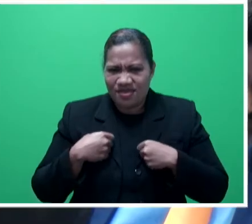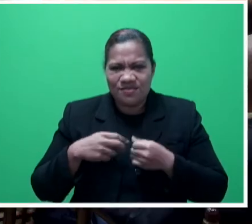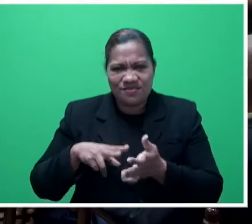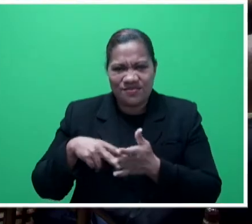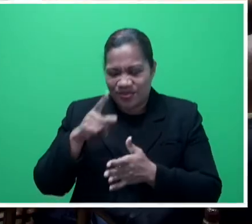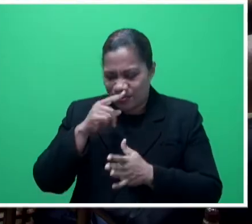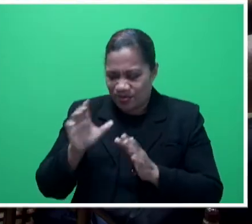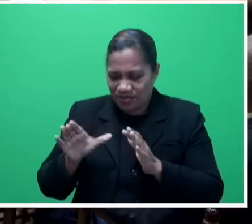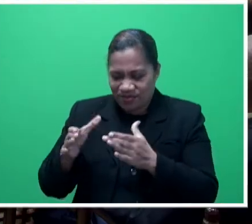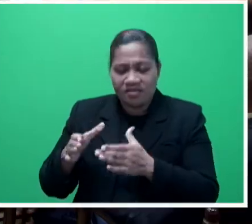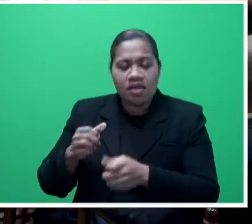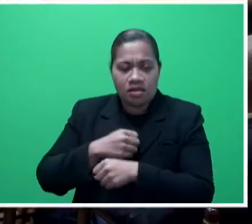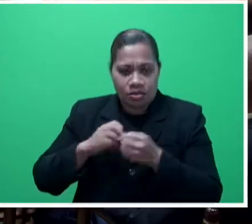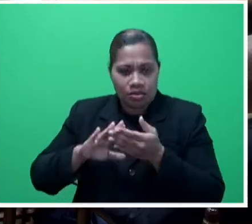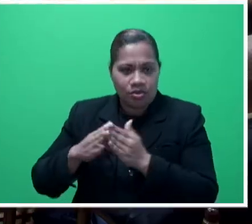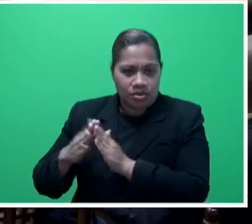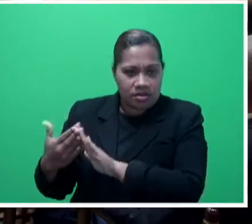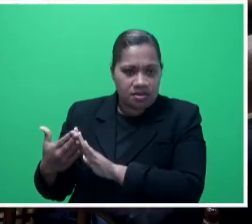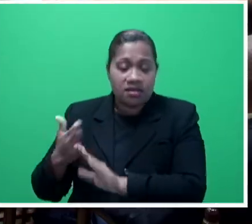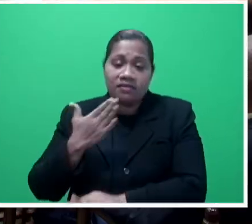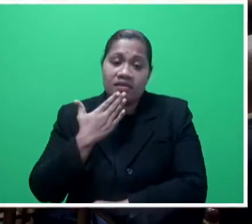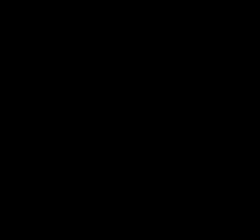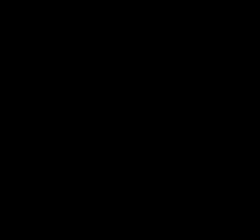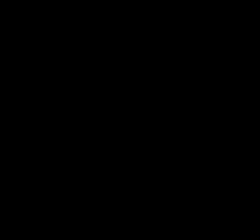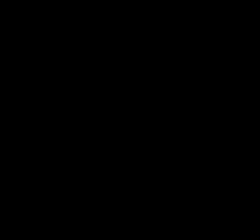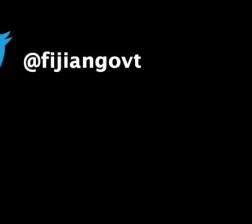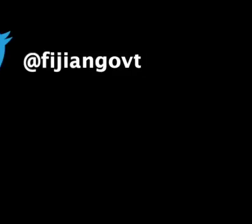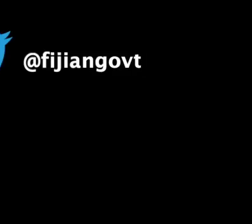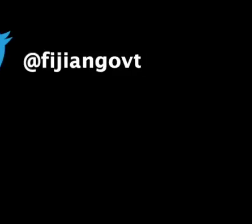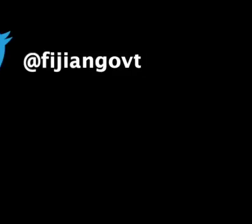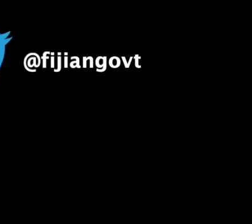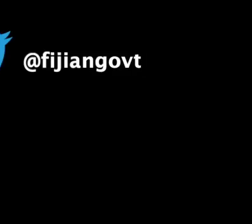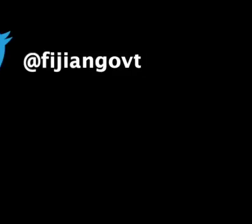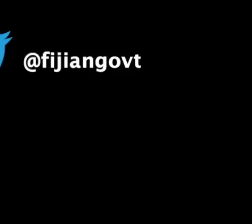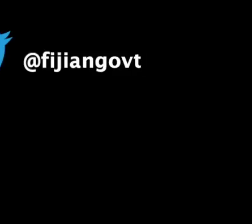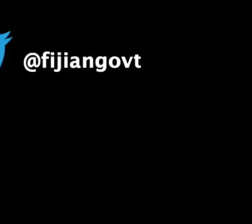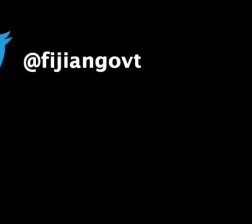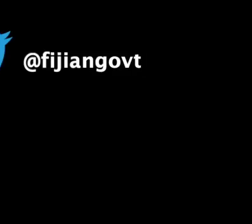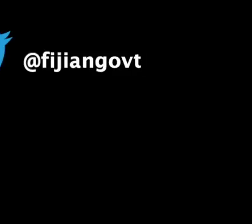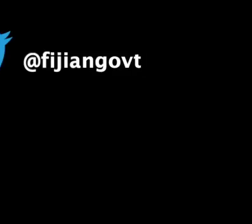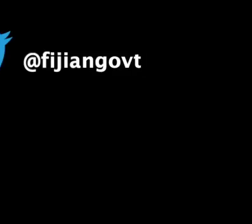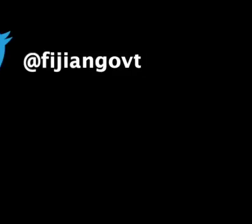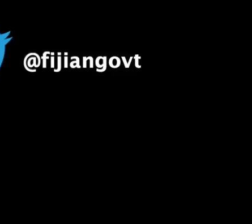I thank the Honourable Minister.